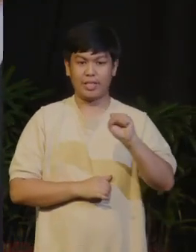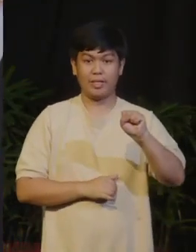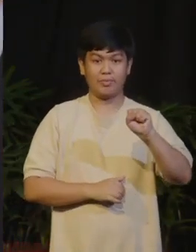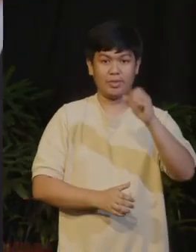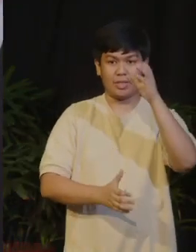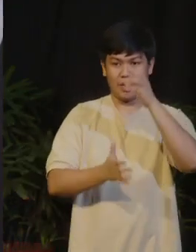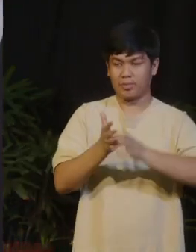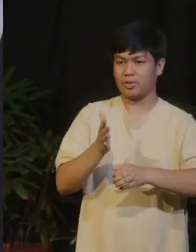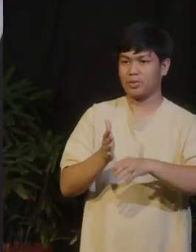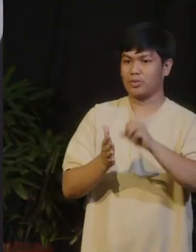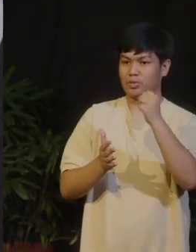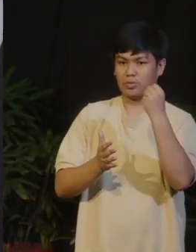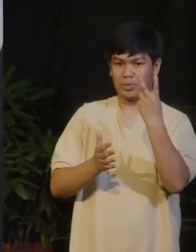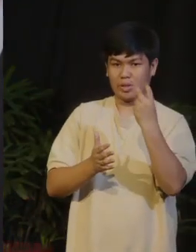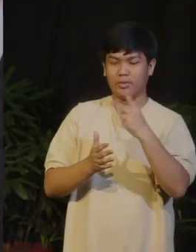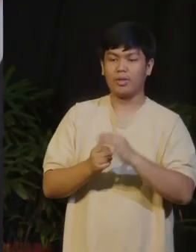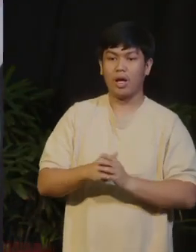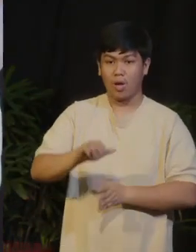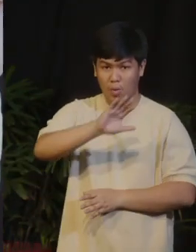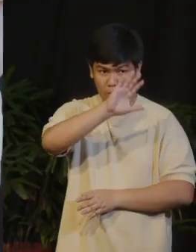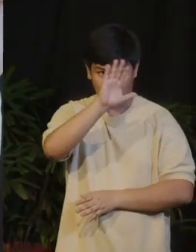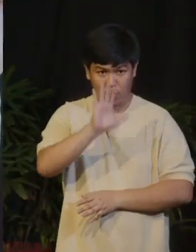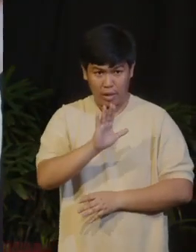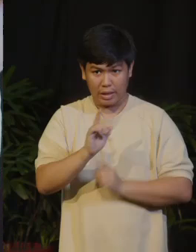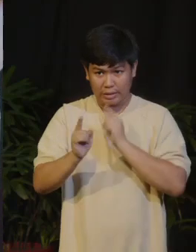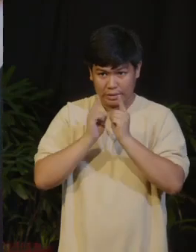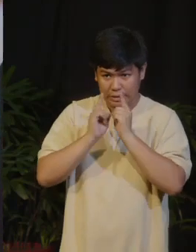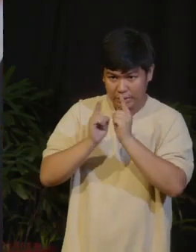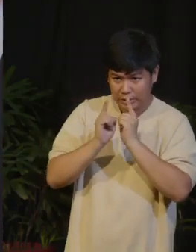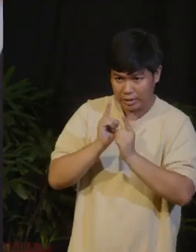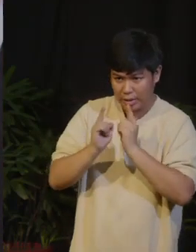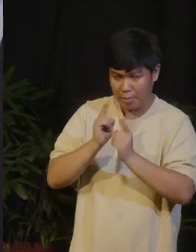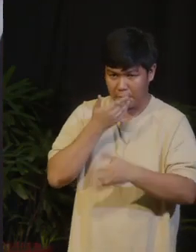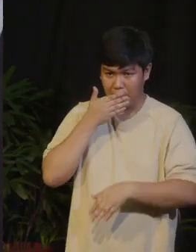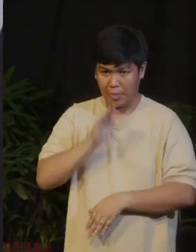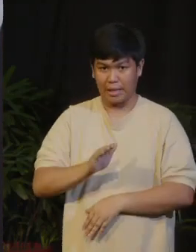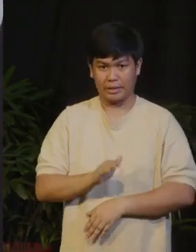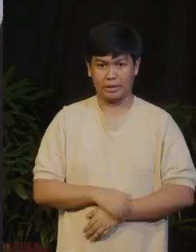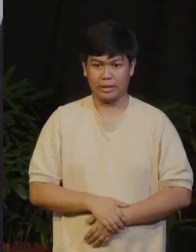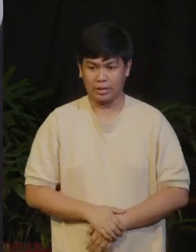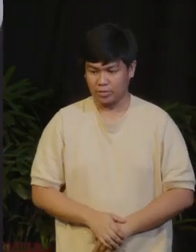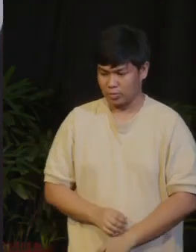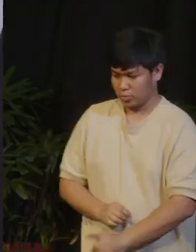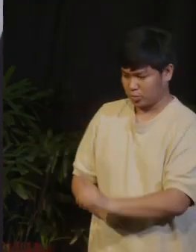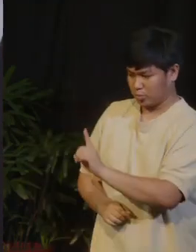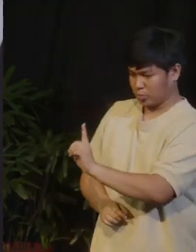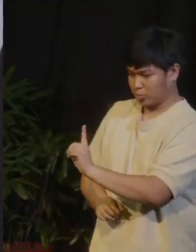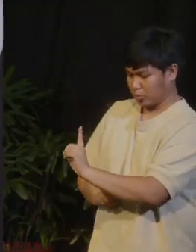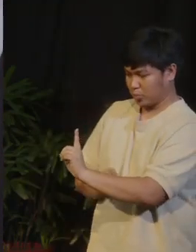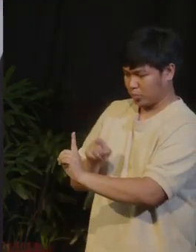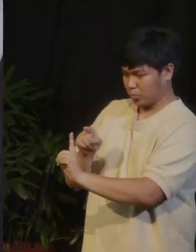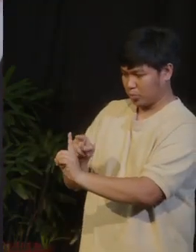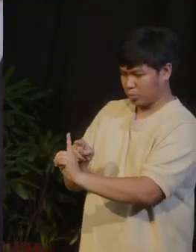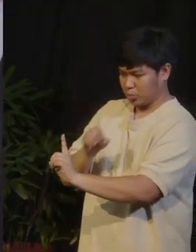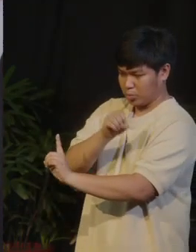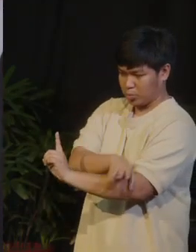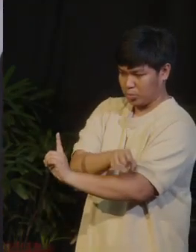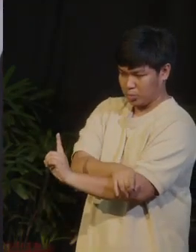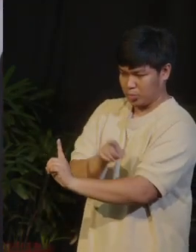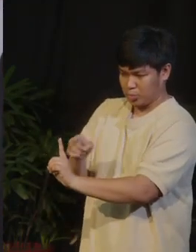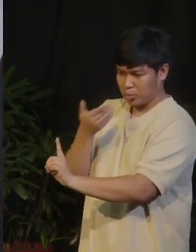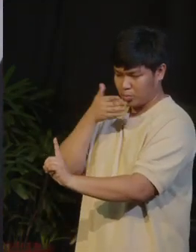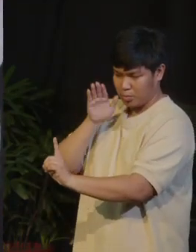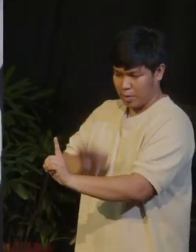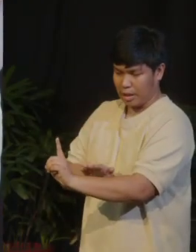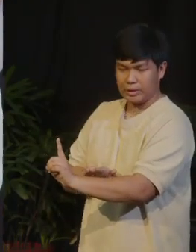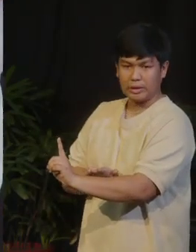sabi doon, do not speak evil against one another, brothers. The one who speaks against a brother or judges his brother speaks evil